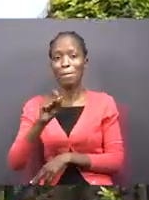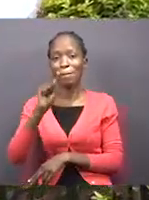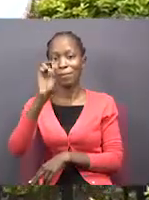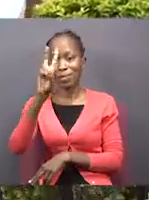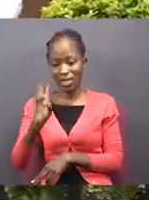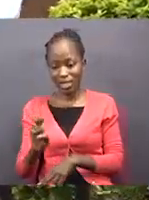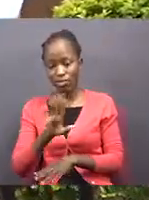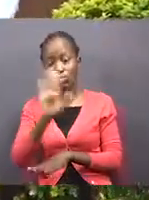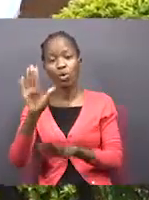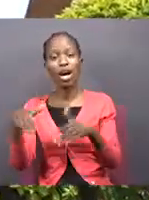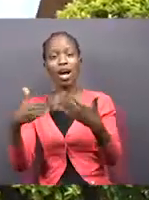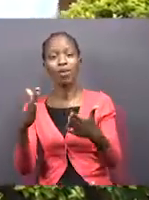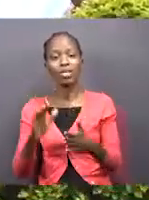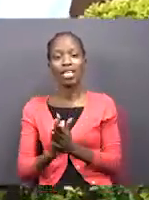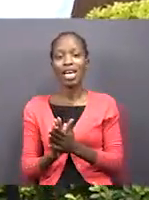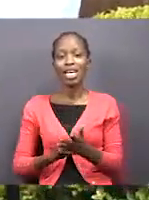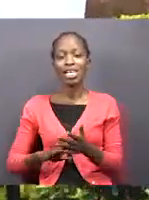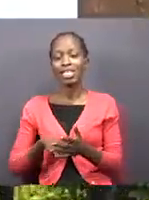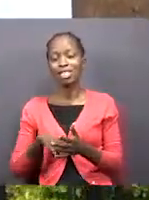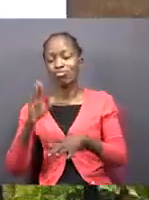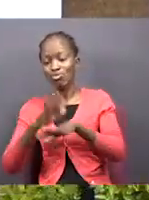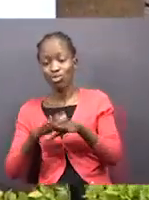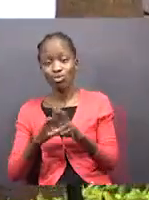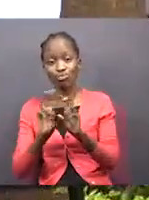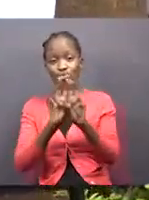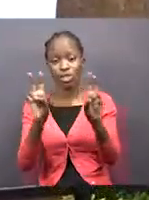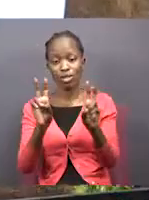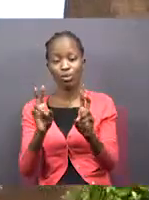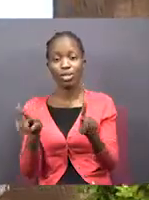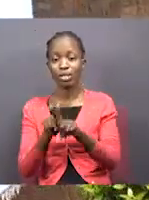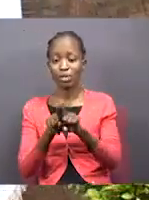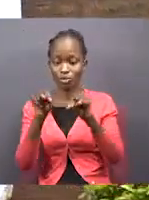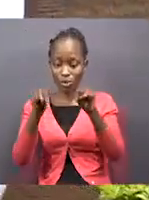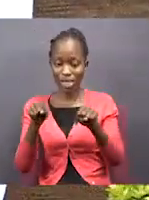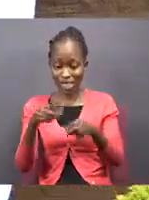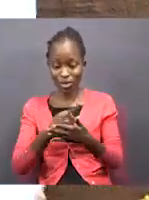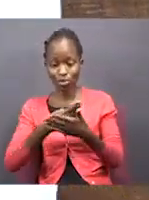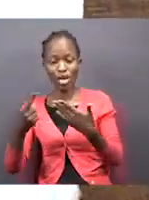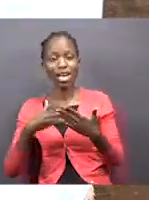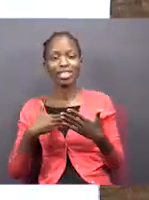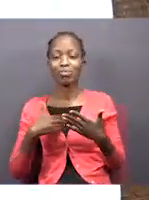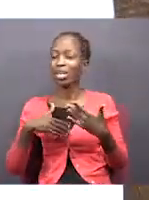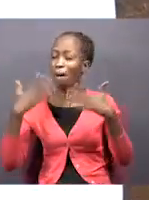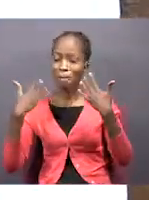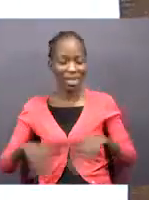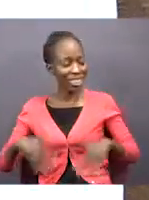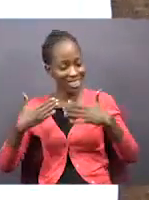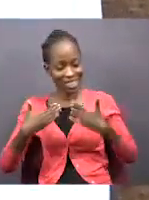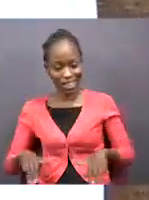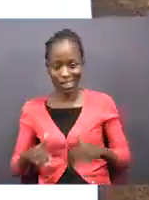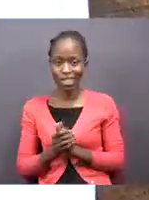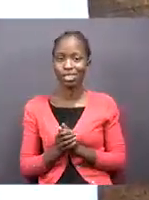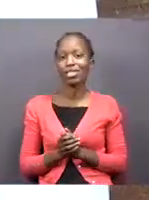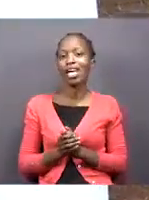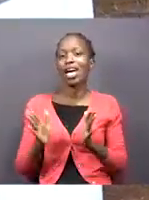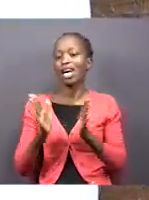Tim Elvry. How are you doing? It's so nice to see you. And today, Manze, this week has been crazy, has